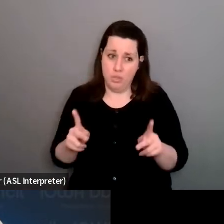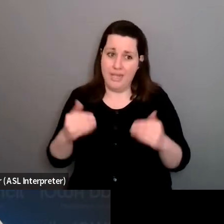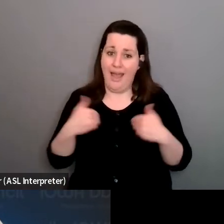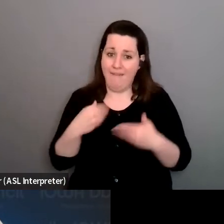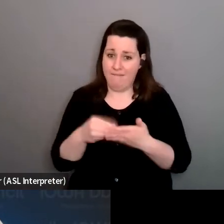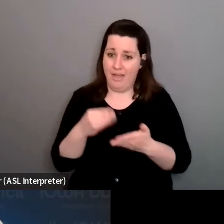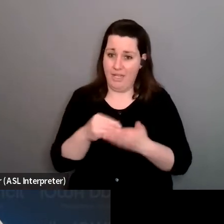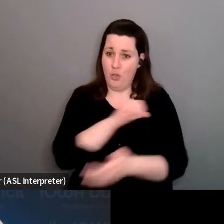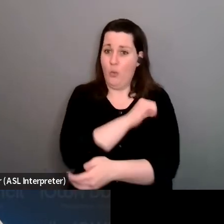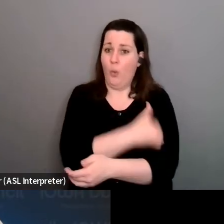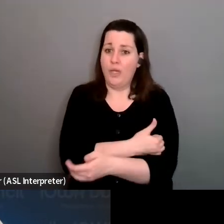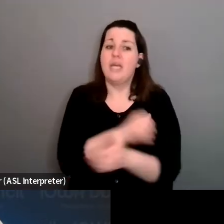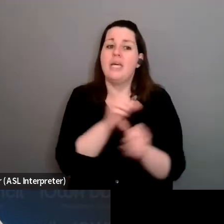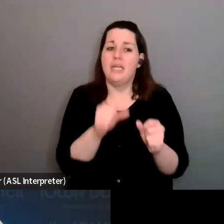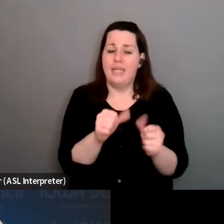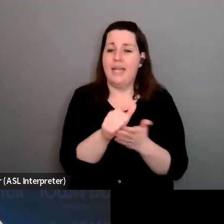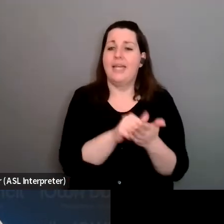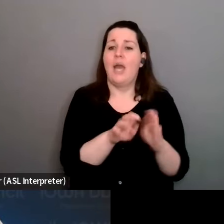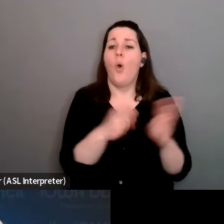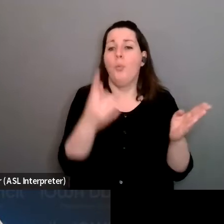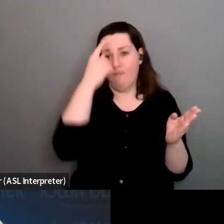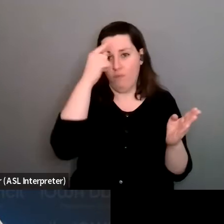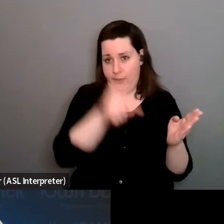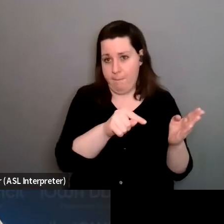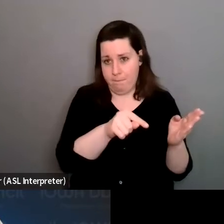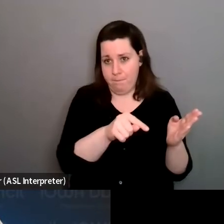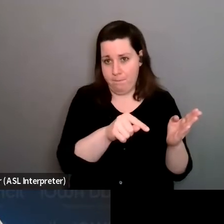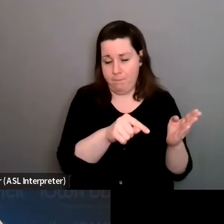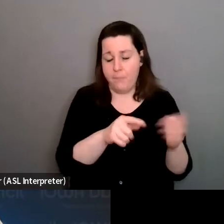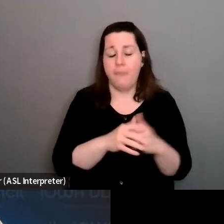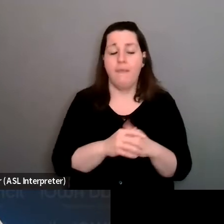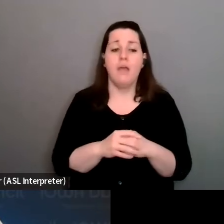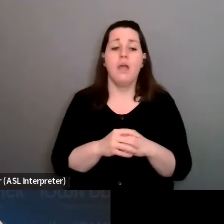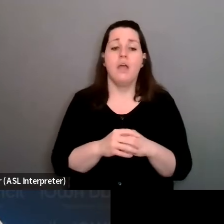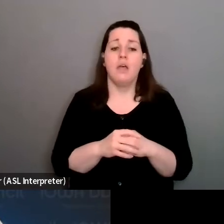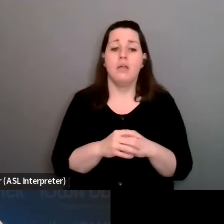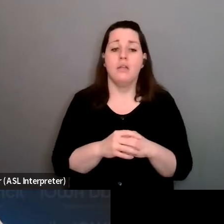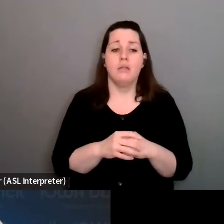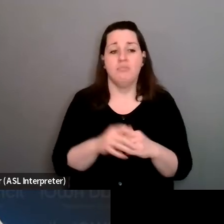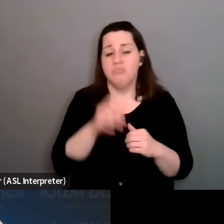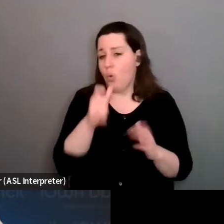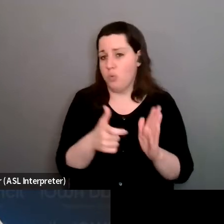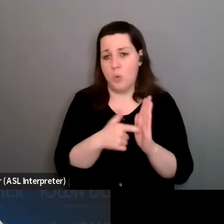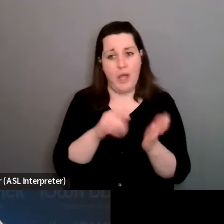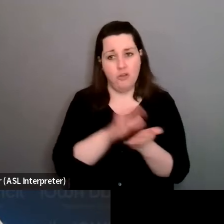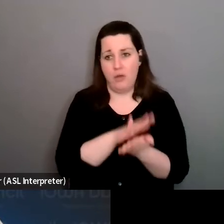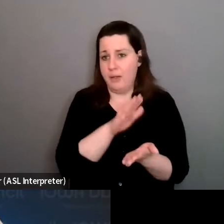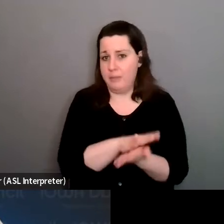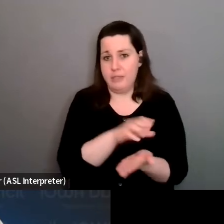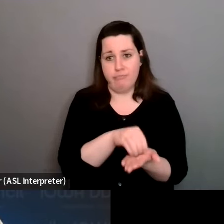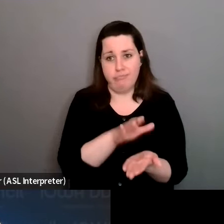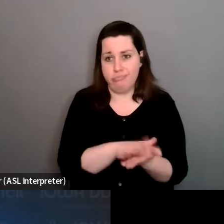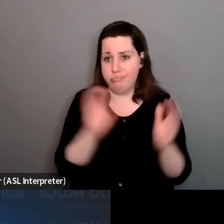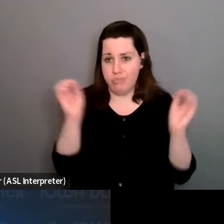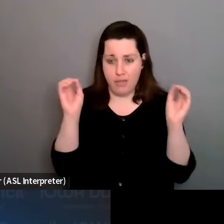may open an account on behalf of the eligible individual. No documentation is required. That's one of the great things that